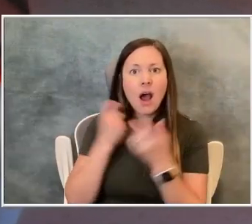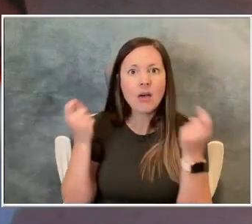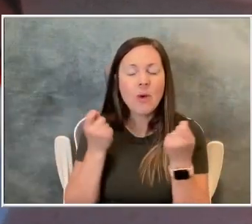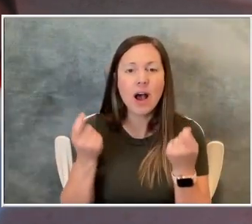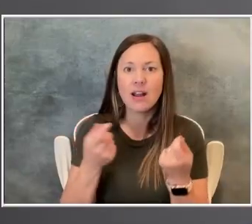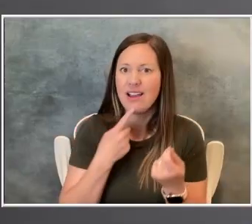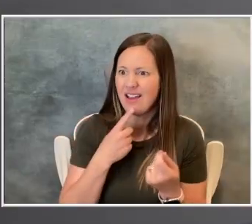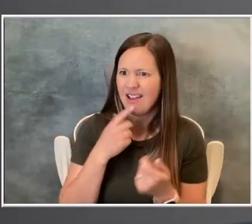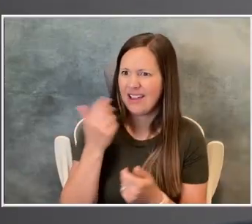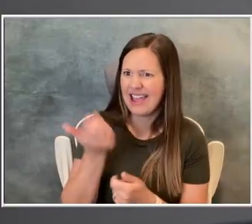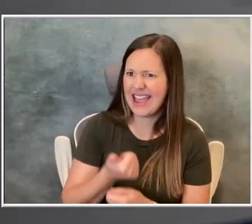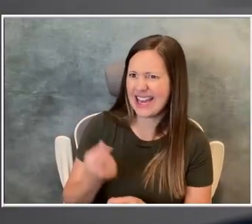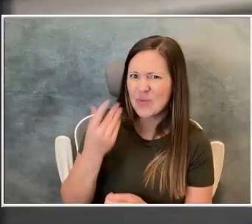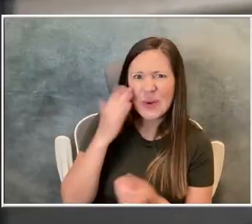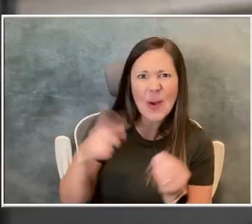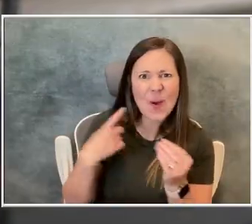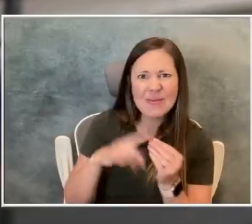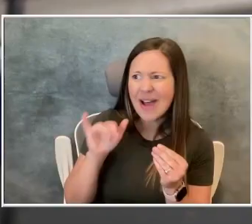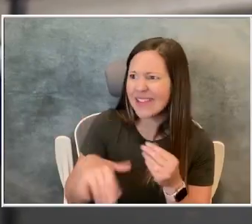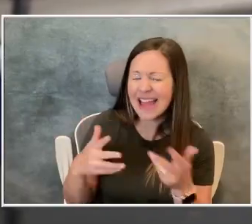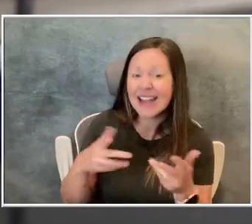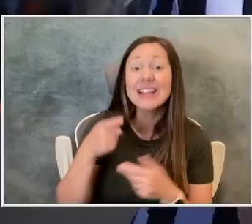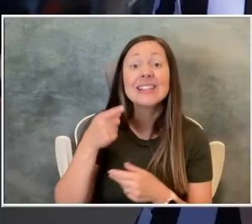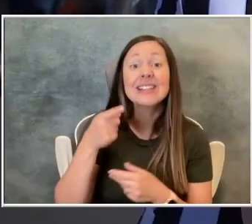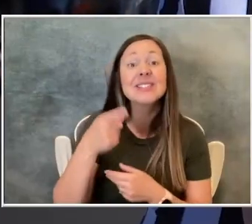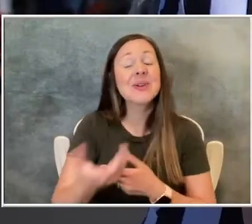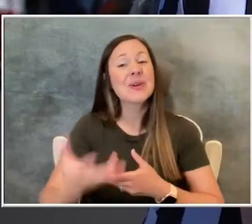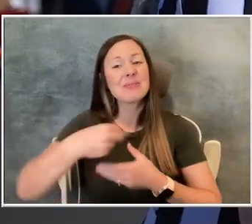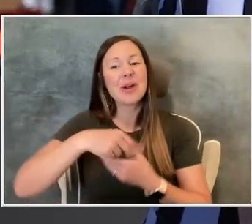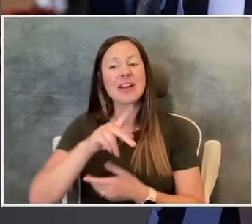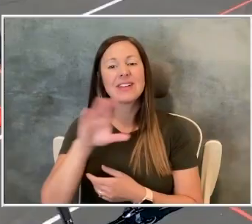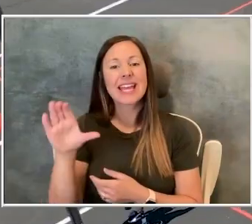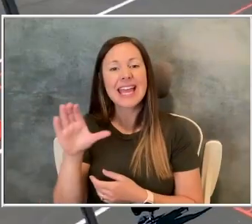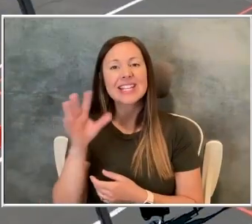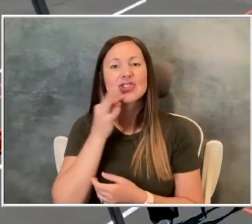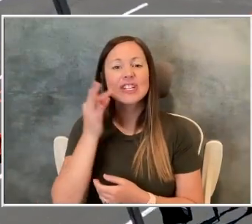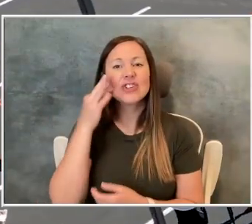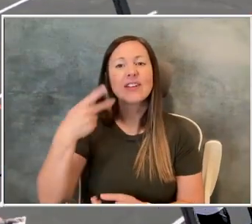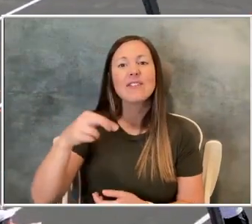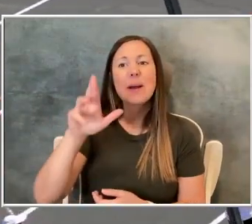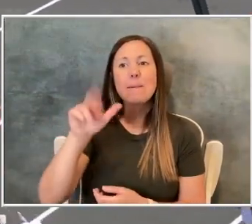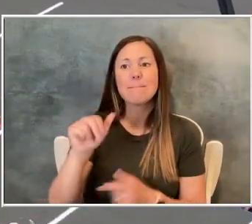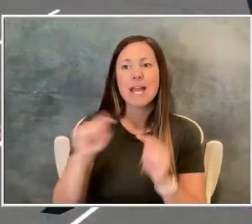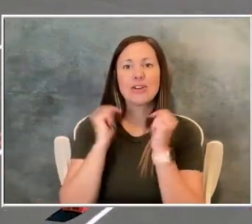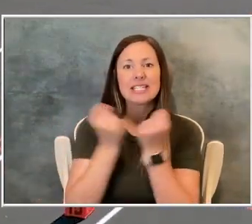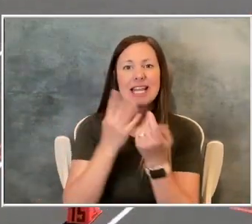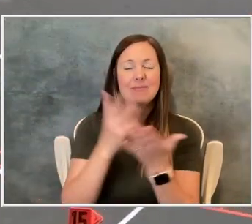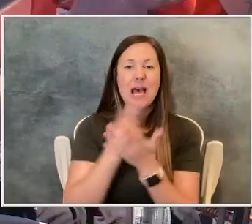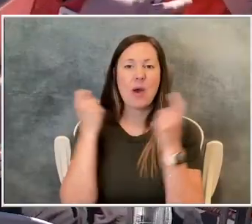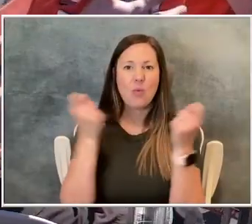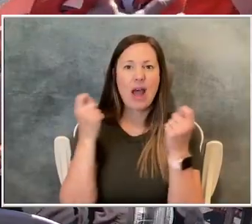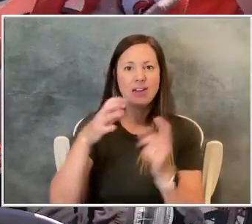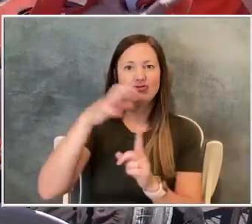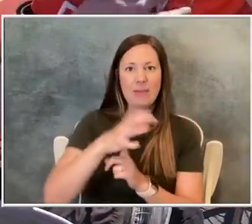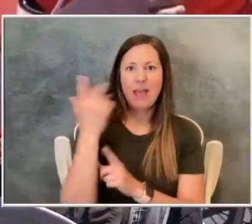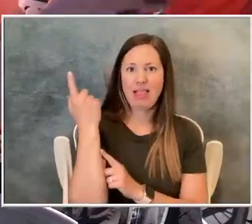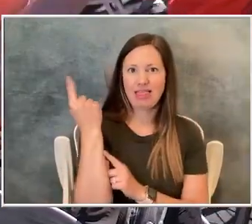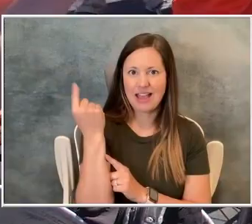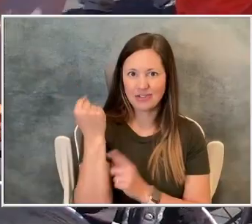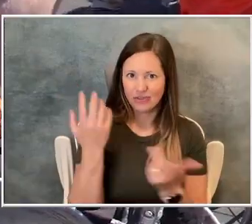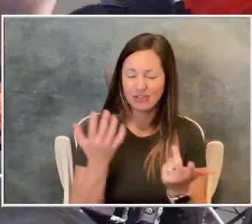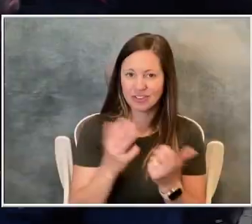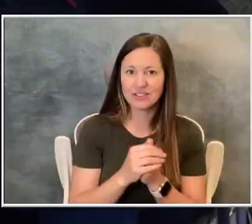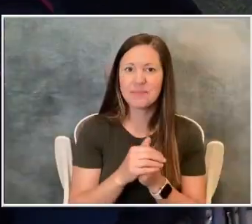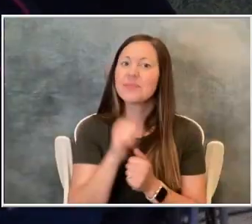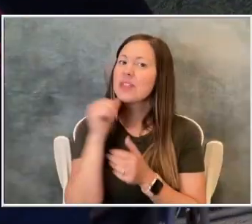about this? So you're part of the Kansas City or KC Chiefs para team that won the championship last year. Not necessarily affiliated with the Kansas City Chiefs,